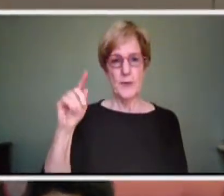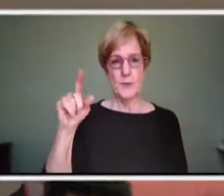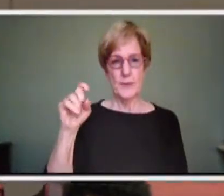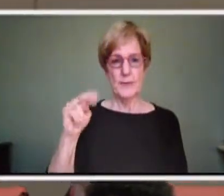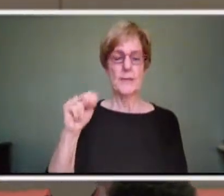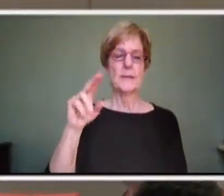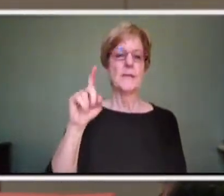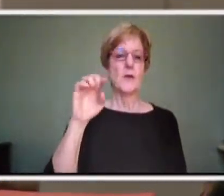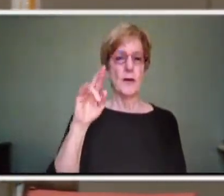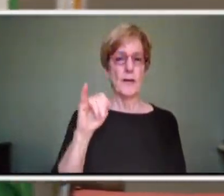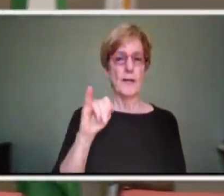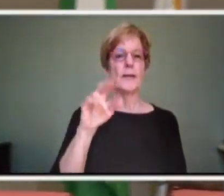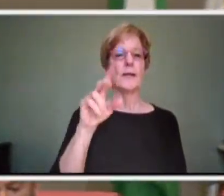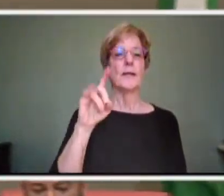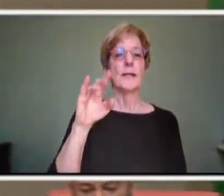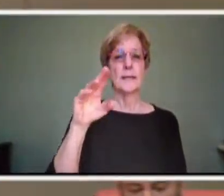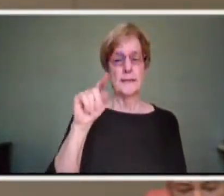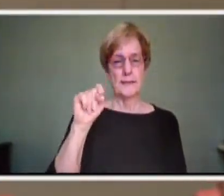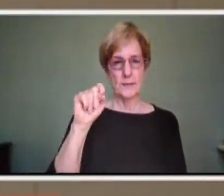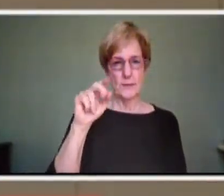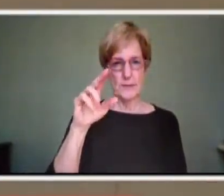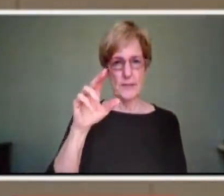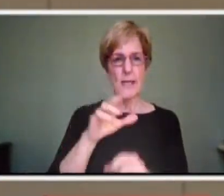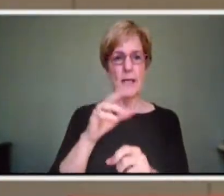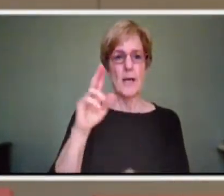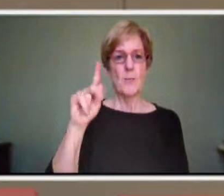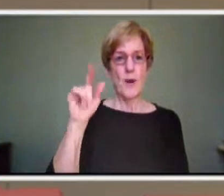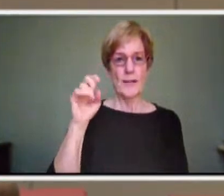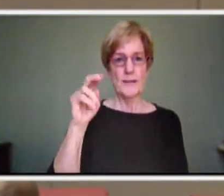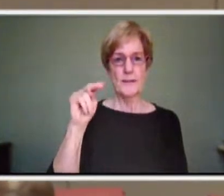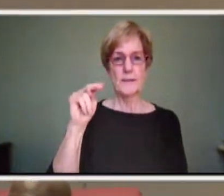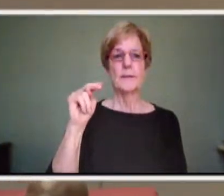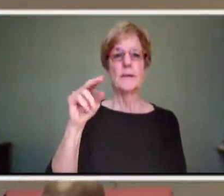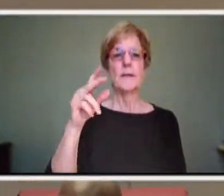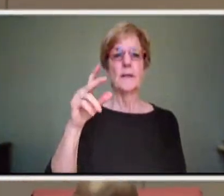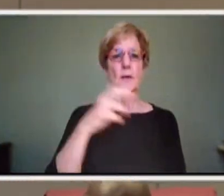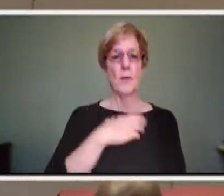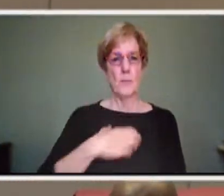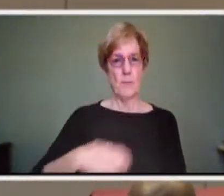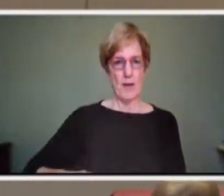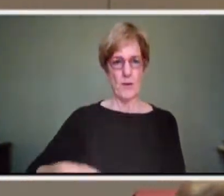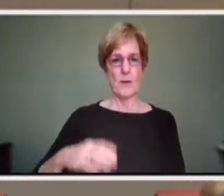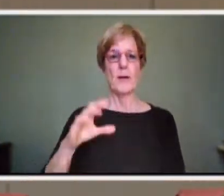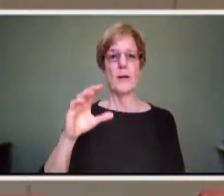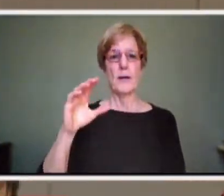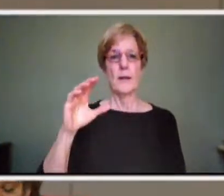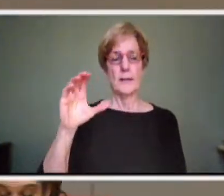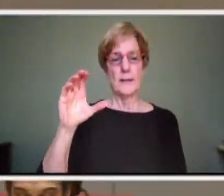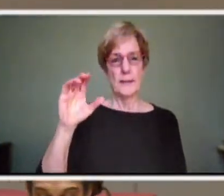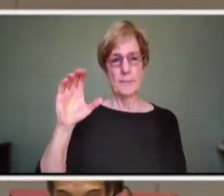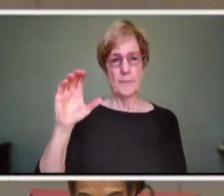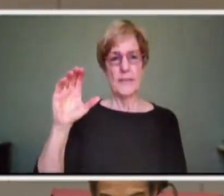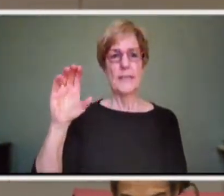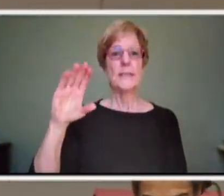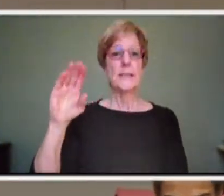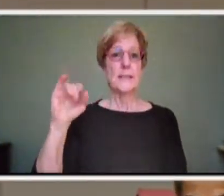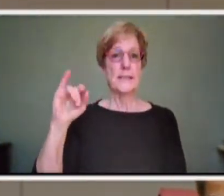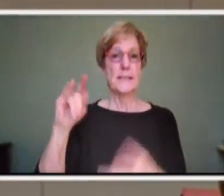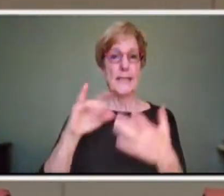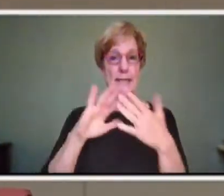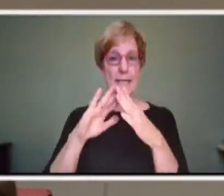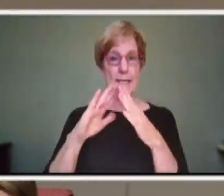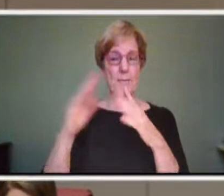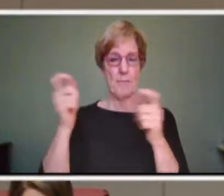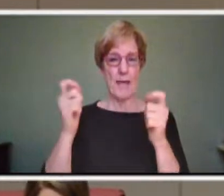Malcolm Graham, District 2. Braxton Winston, serve as Mayor Pro Tem. Liz Babson, City Manager's Office. Happy holidays,